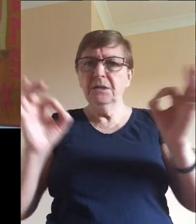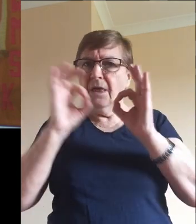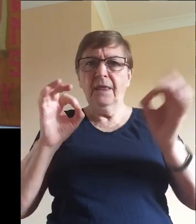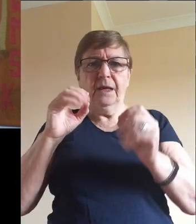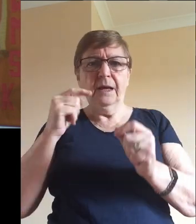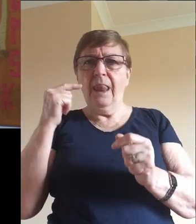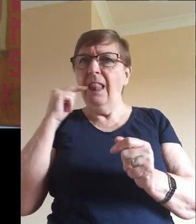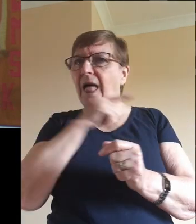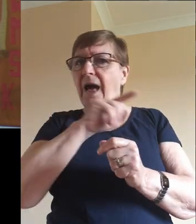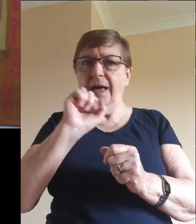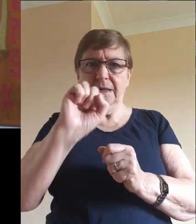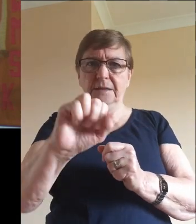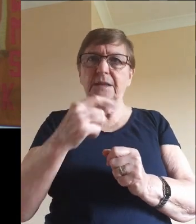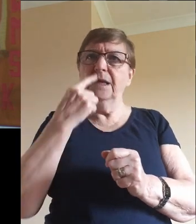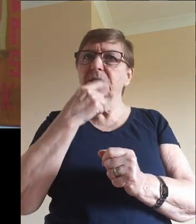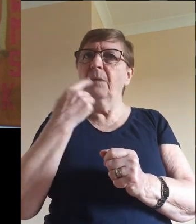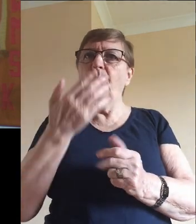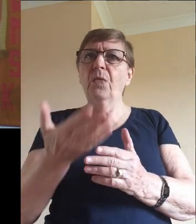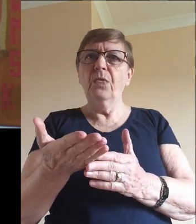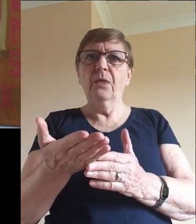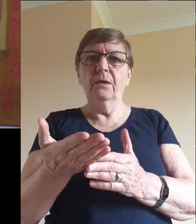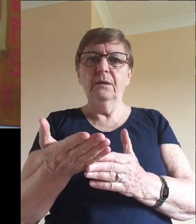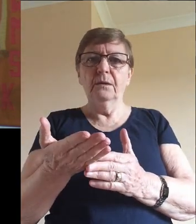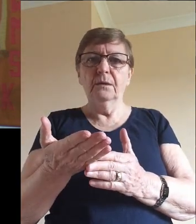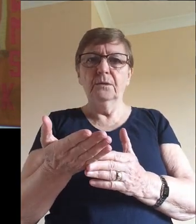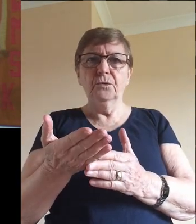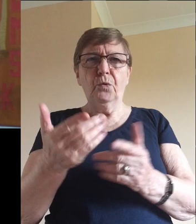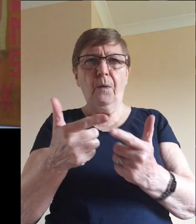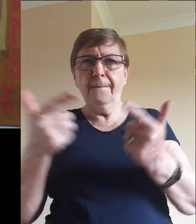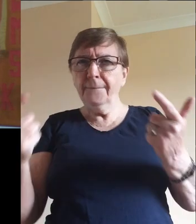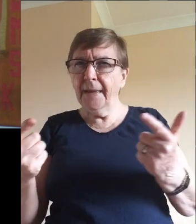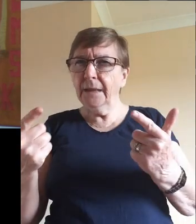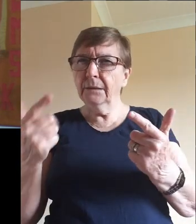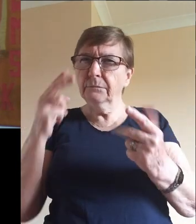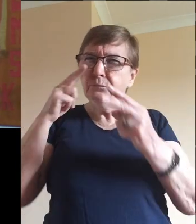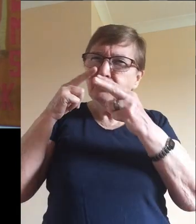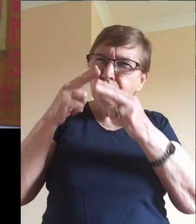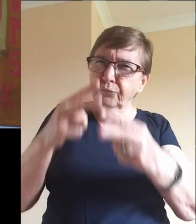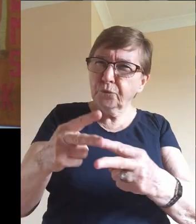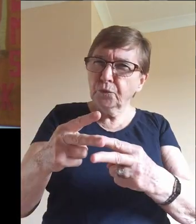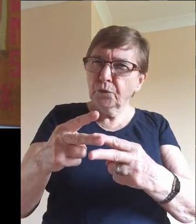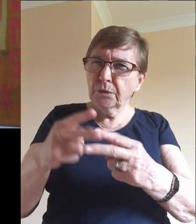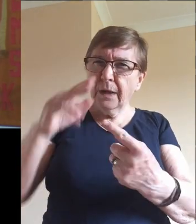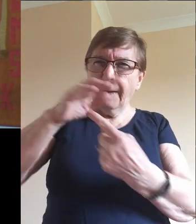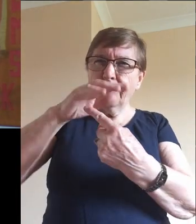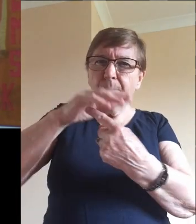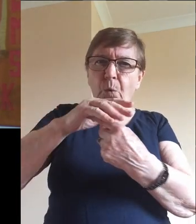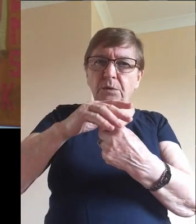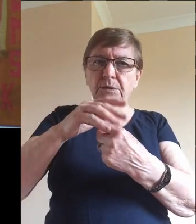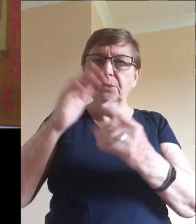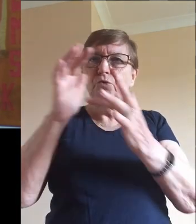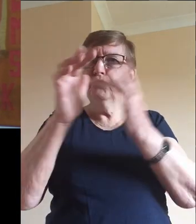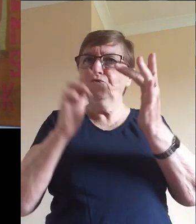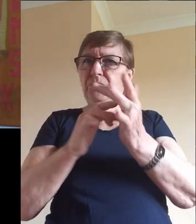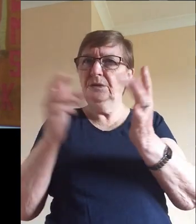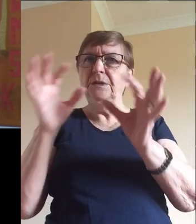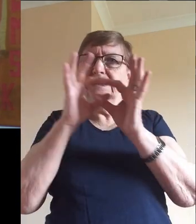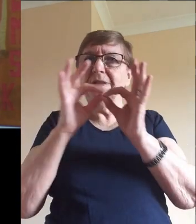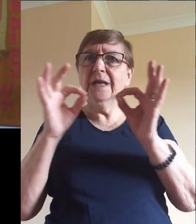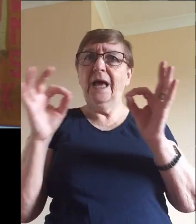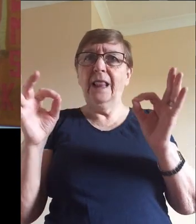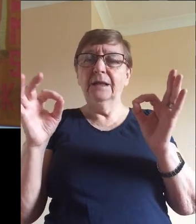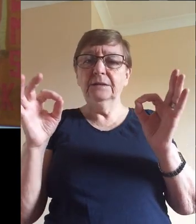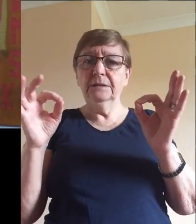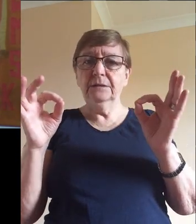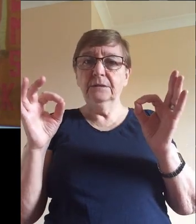mouth. And so there's a big emphasis on the silence of Jesus, and so it turned out.